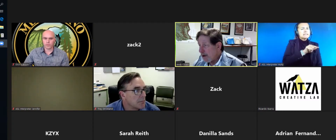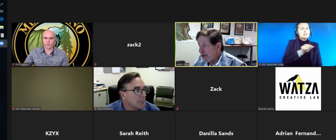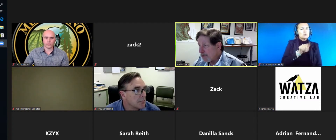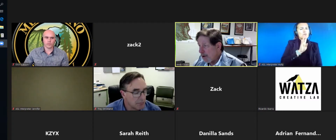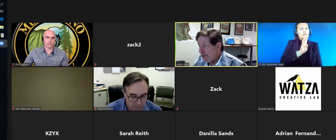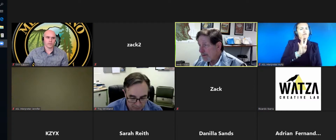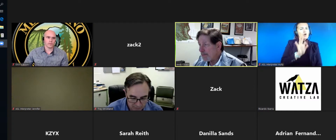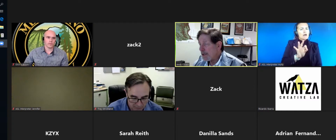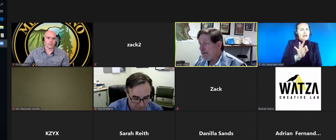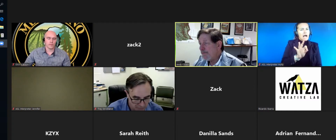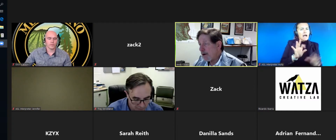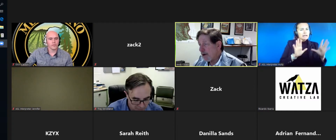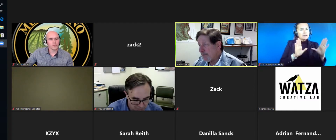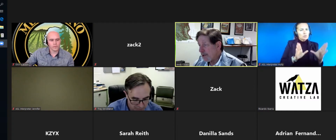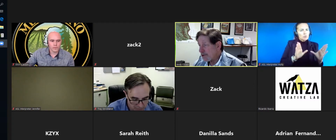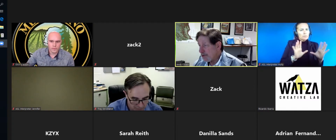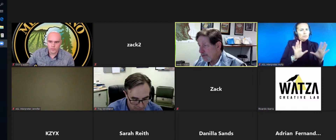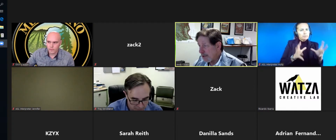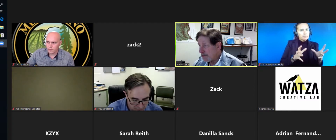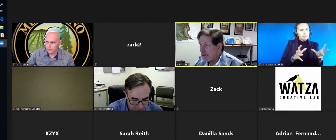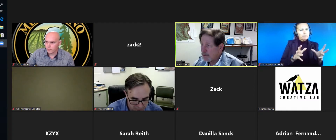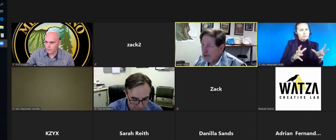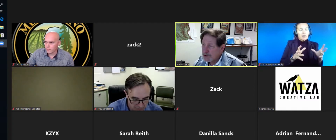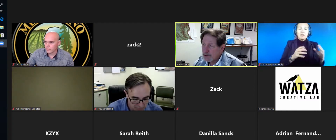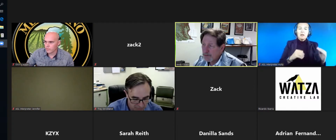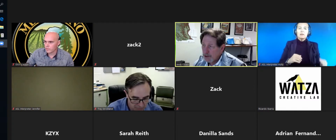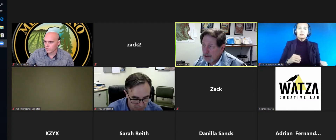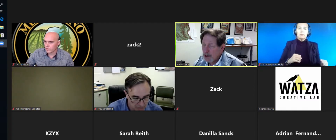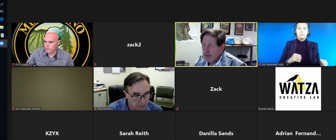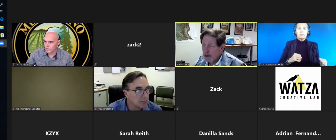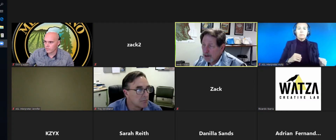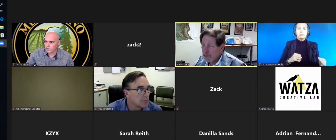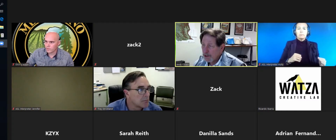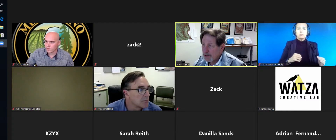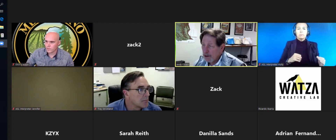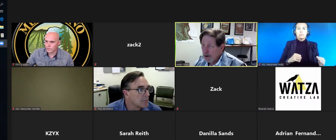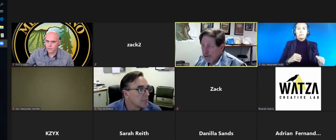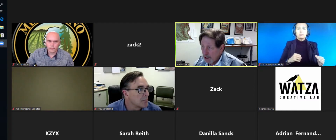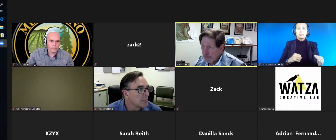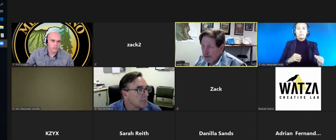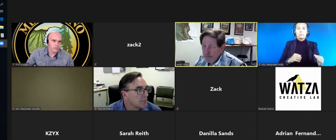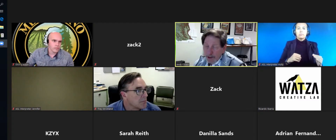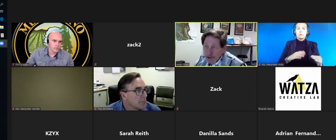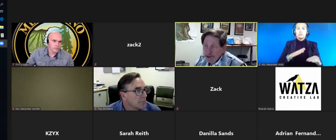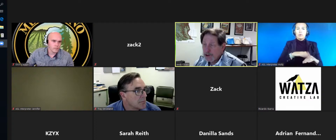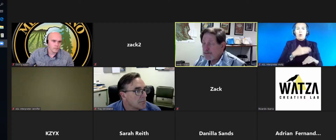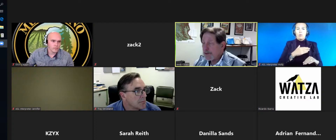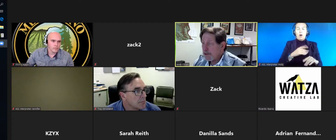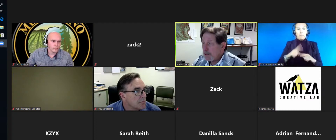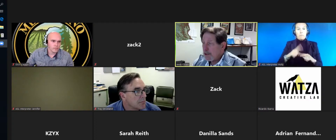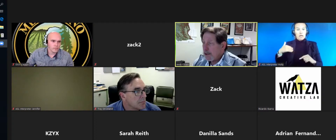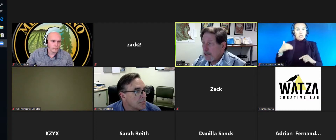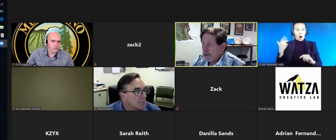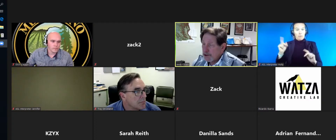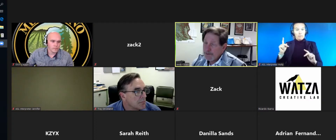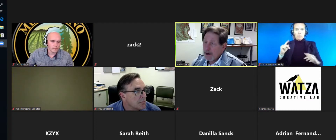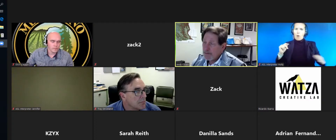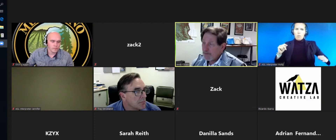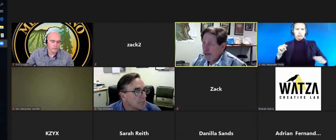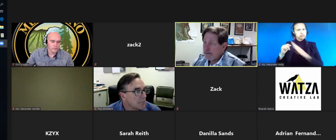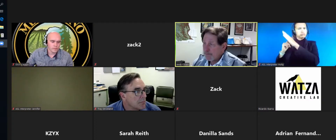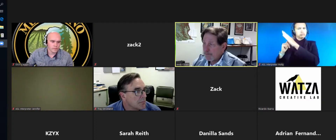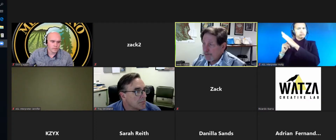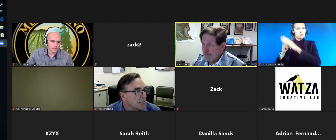they are growing, but at a very, very slow rate. And the ones that are really coming up quickly are the young people, because it's just